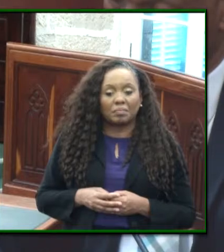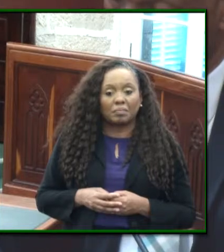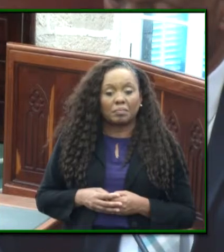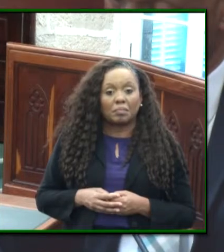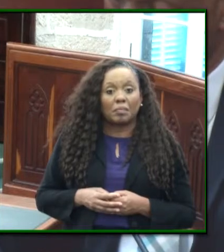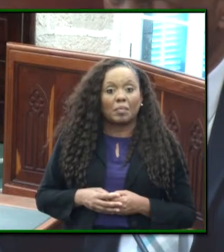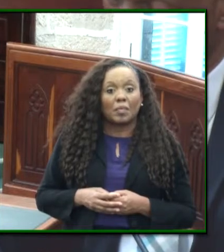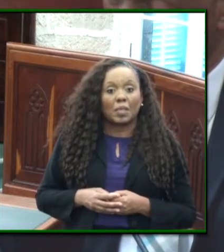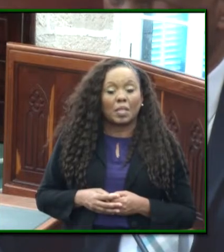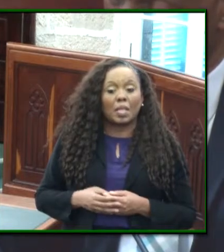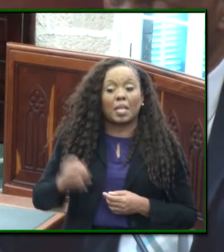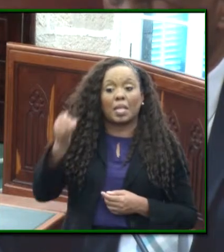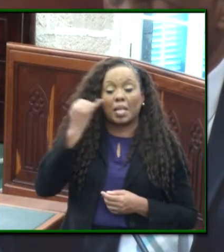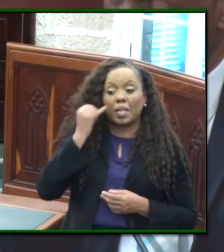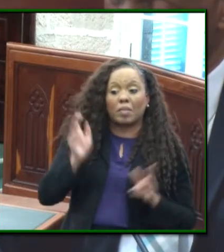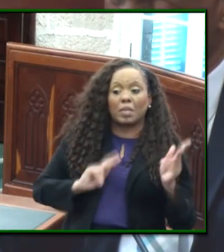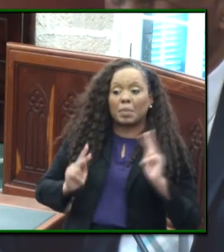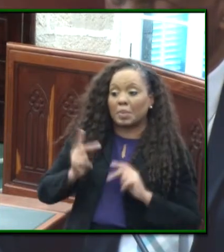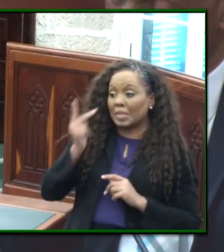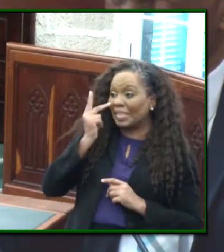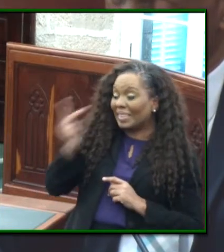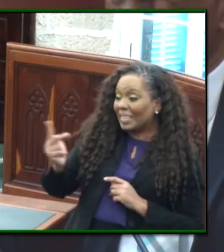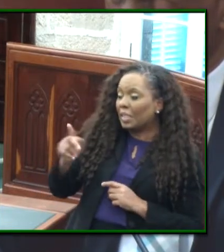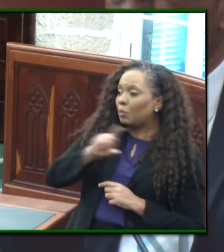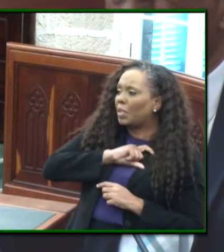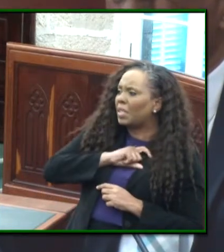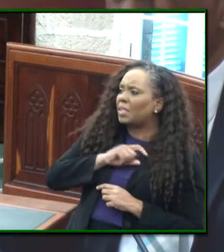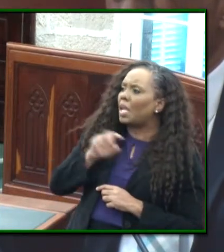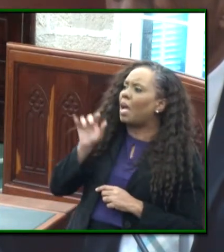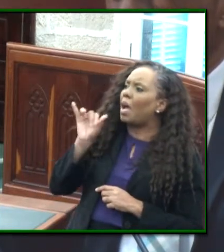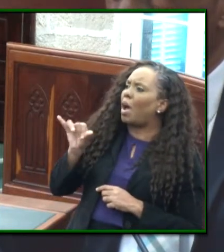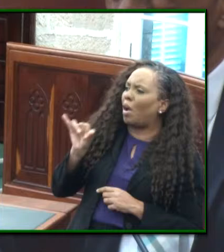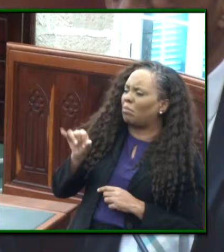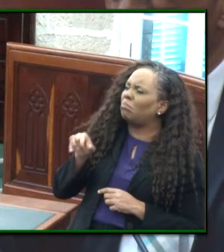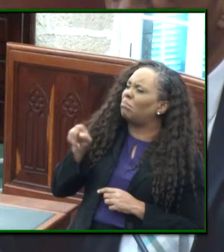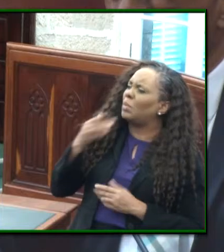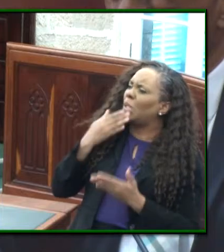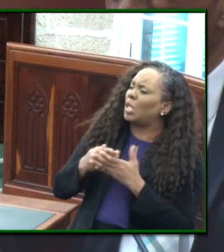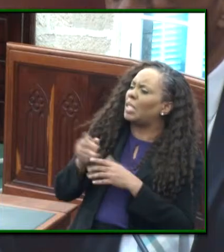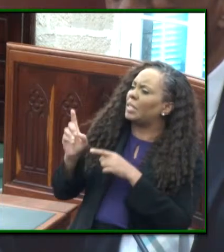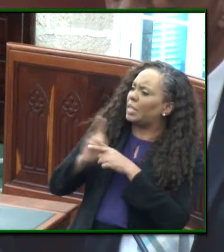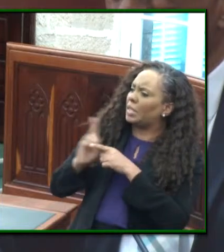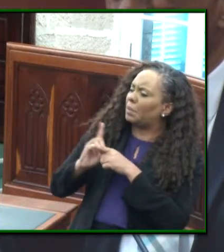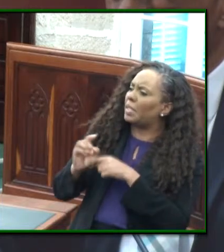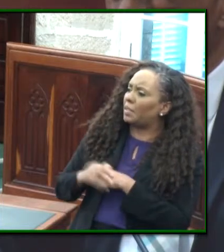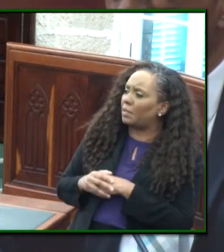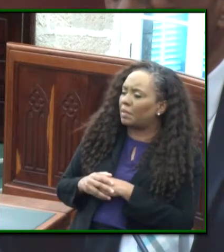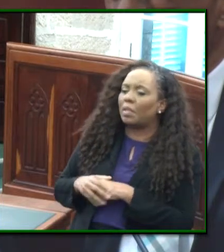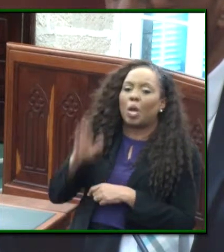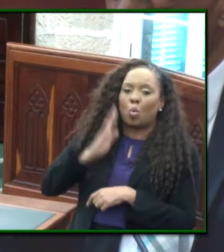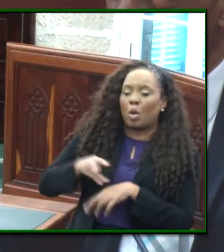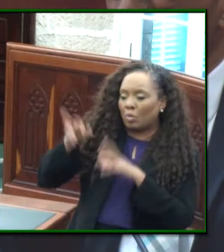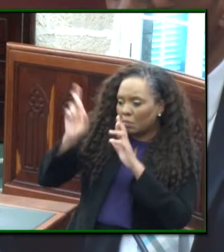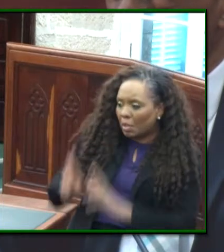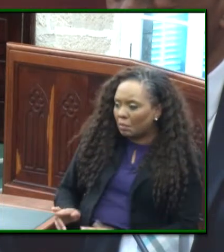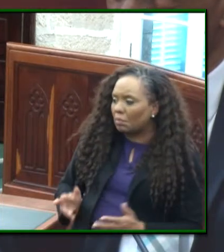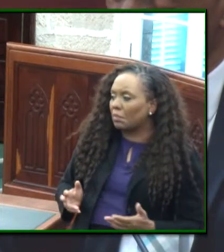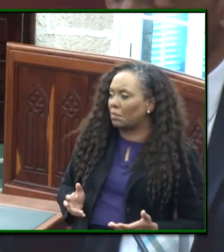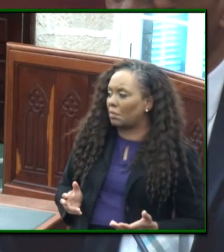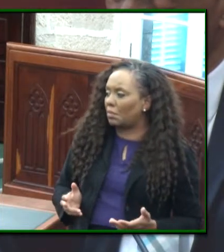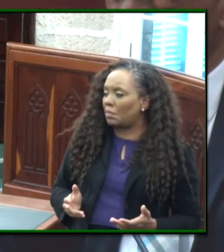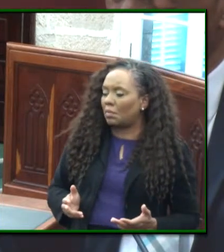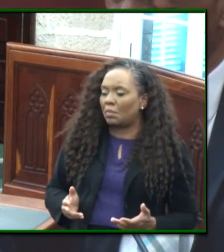discipline, so that we don't have an investigation and then it goes over to the police, perceived by the public as being an old boys